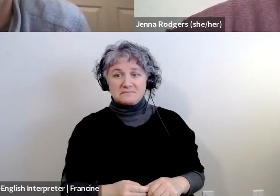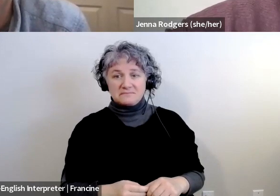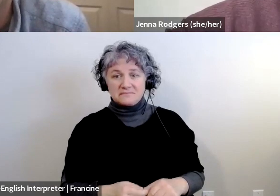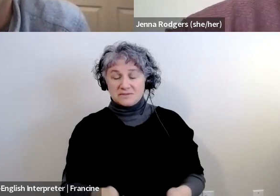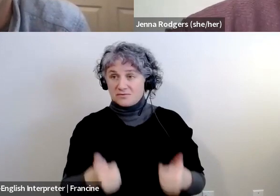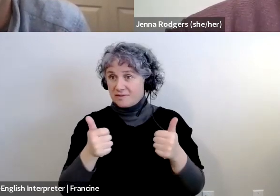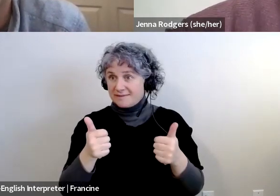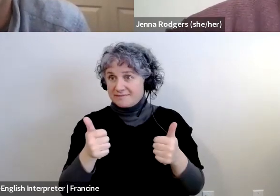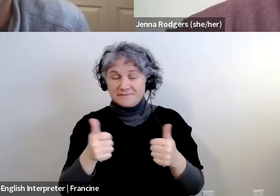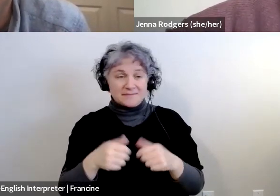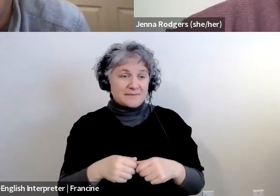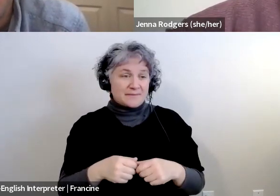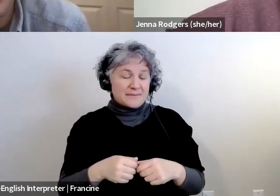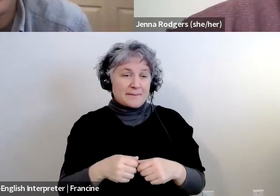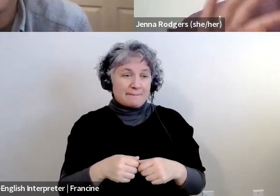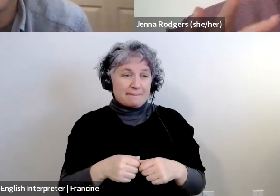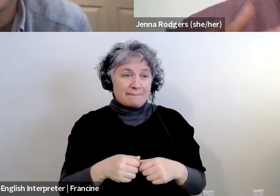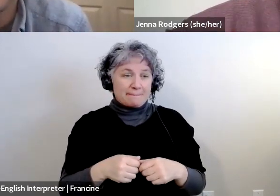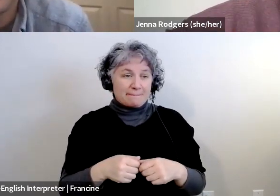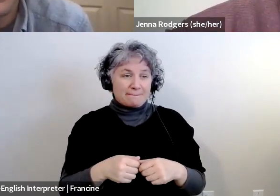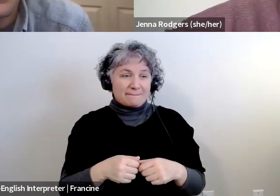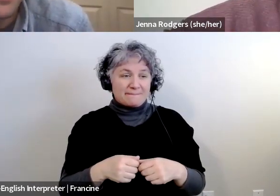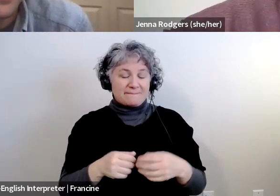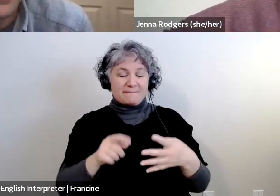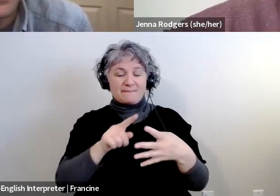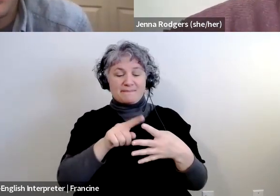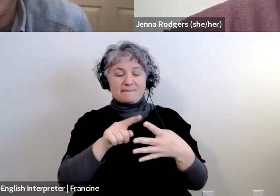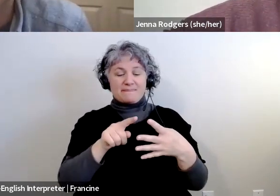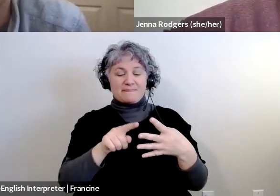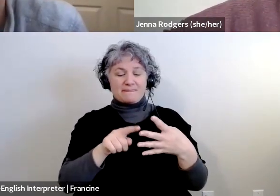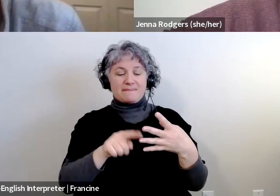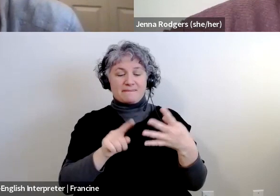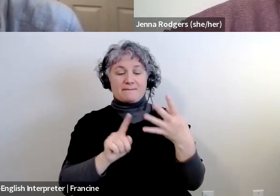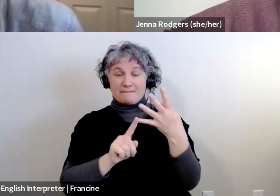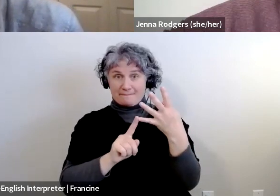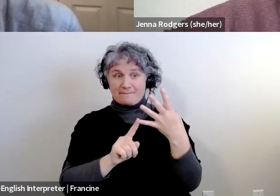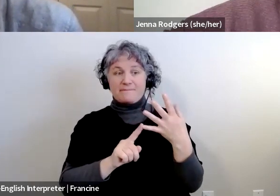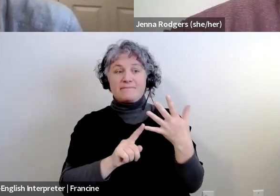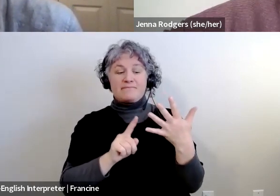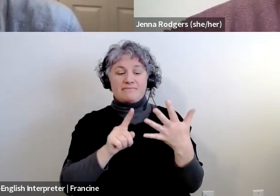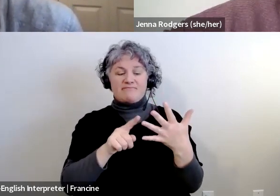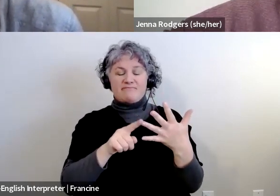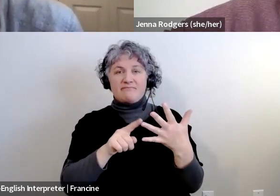Great. Yeah. The next D, the fourth one, is delay.